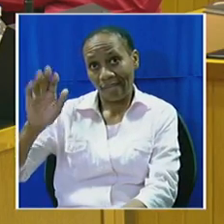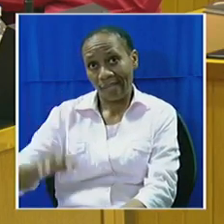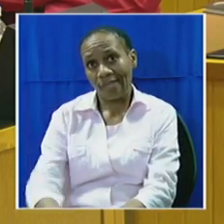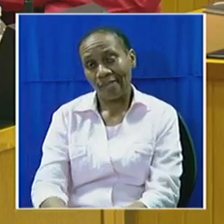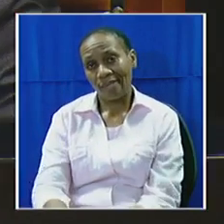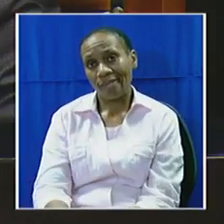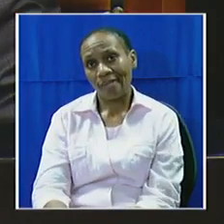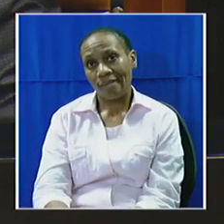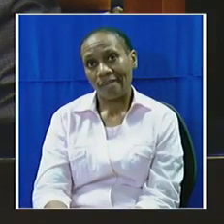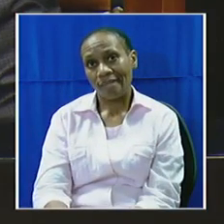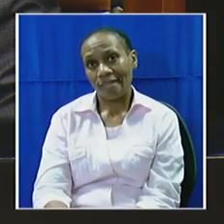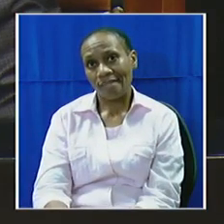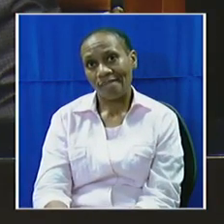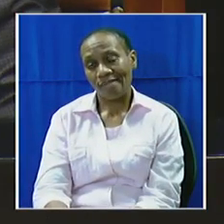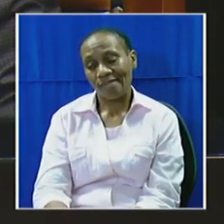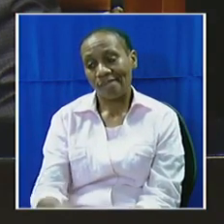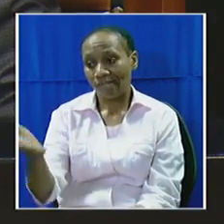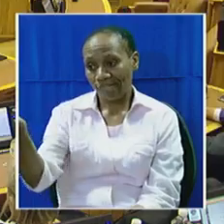Papa.